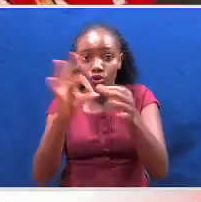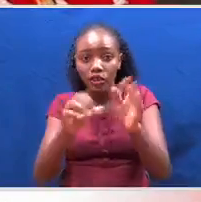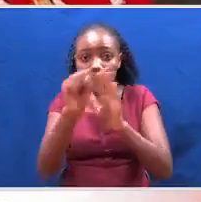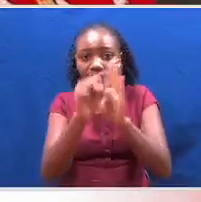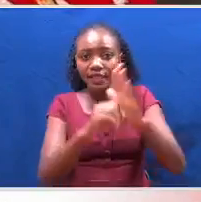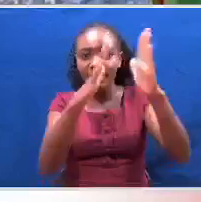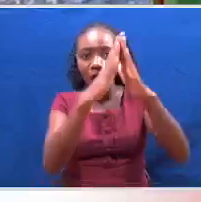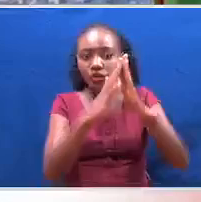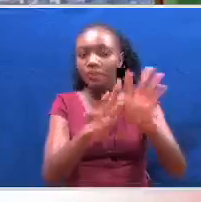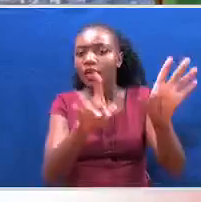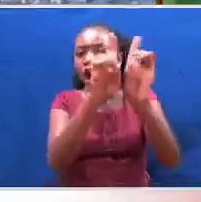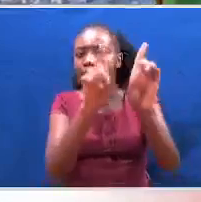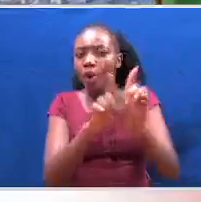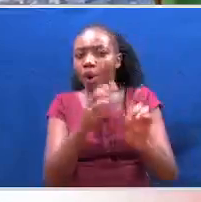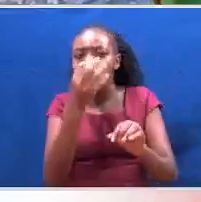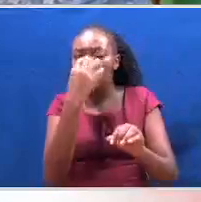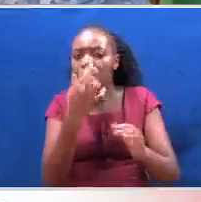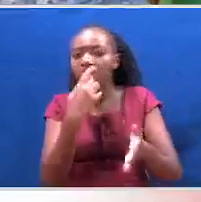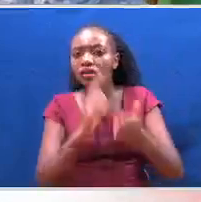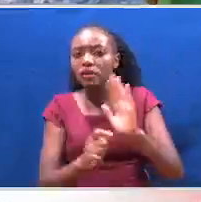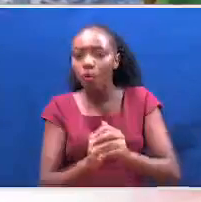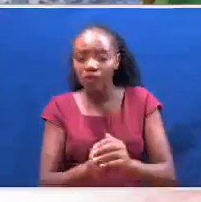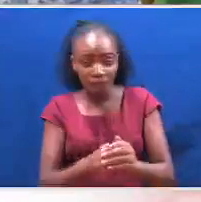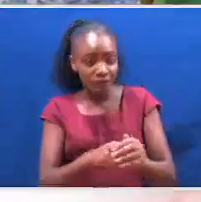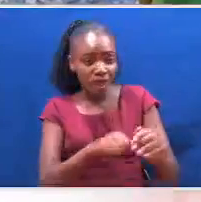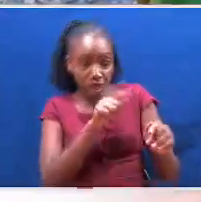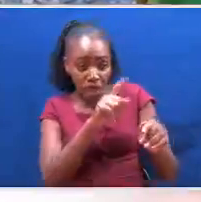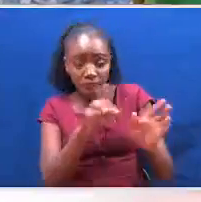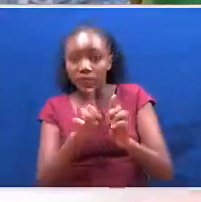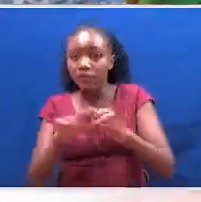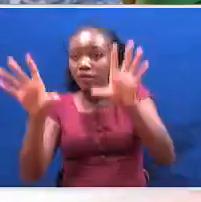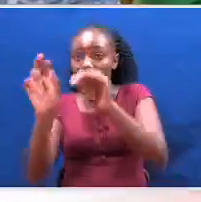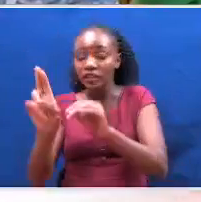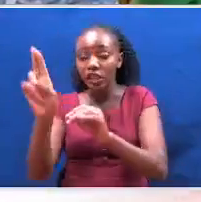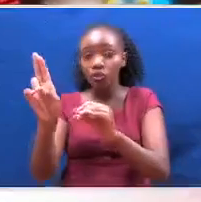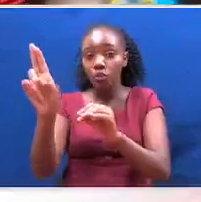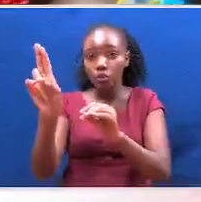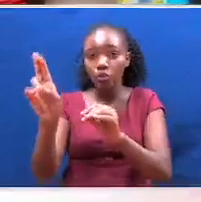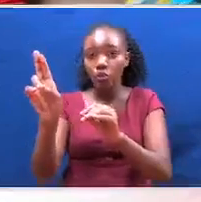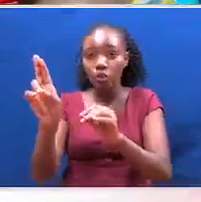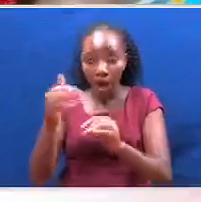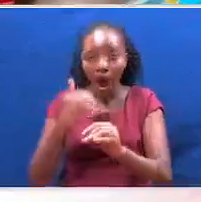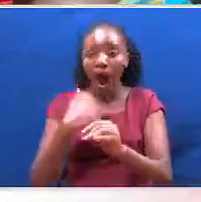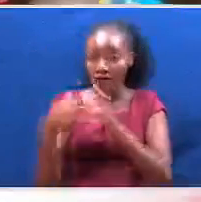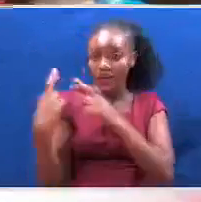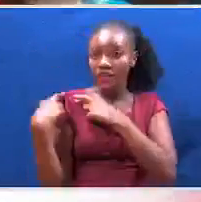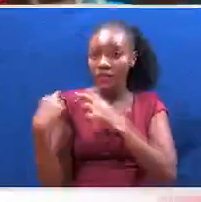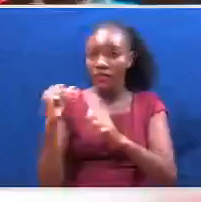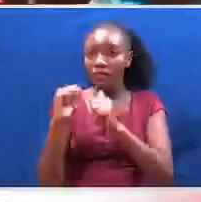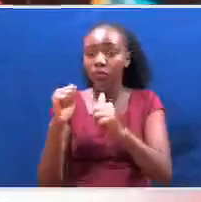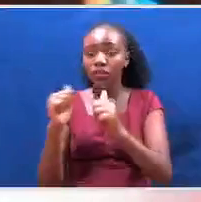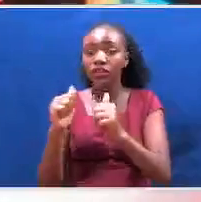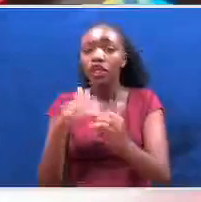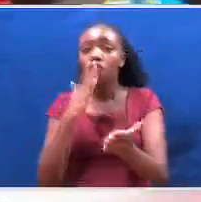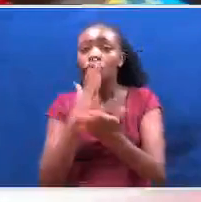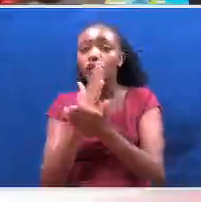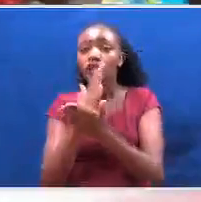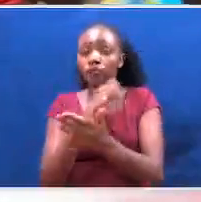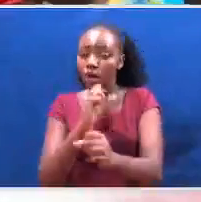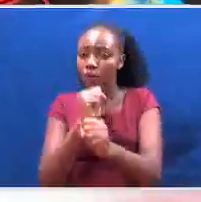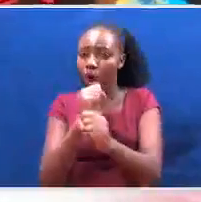the contrary, Ruto claims that he and President Uhuru Kenyatta owes Kenyans a debt of fulfilling their